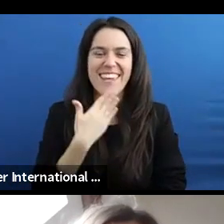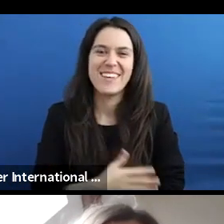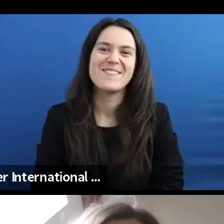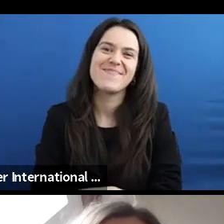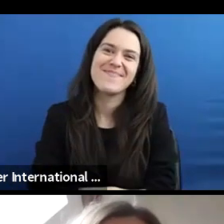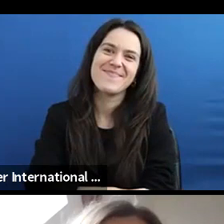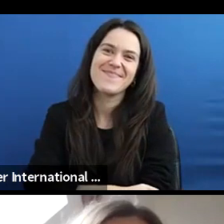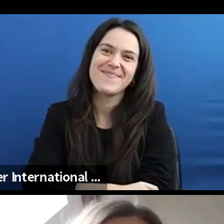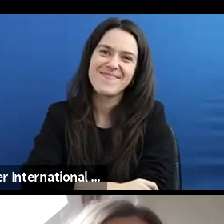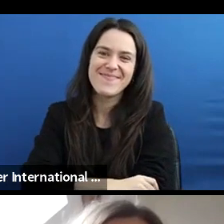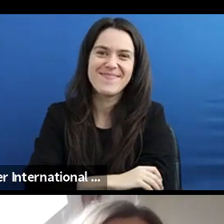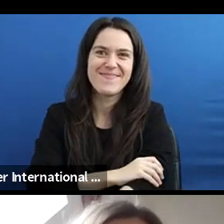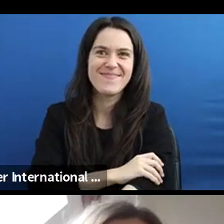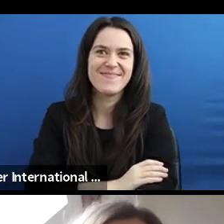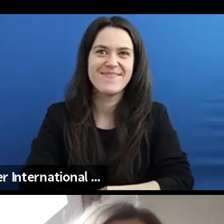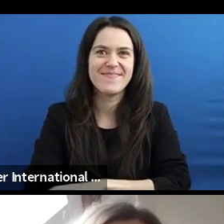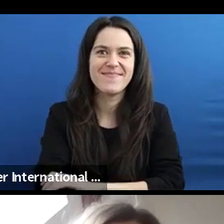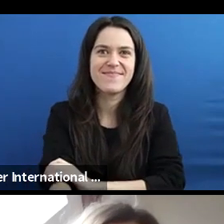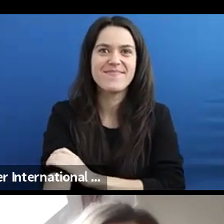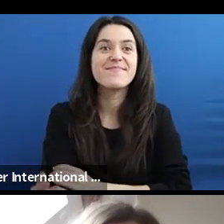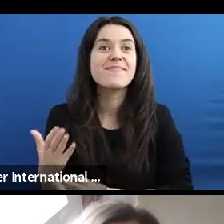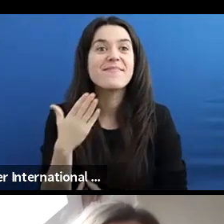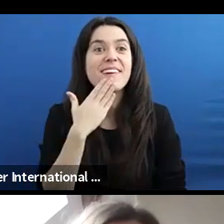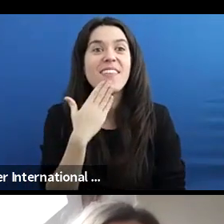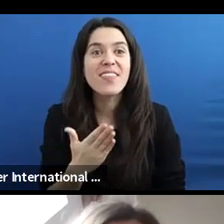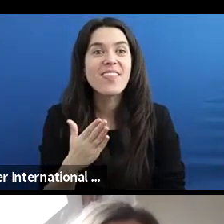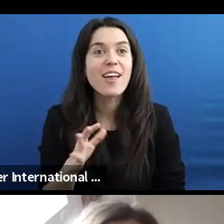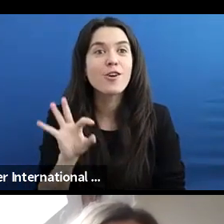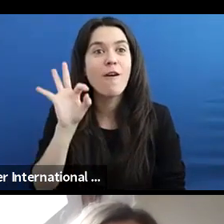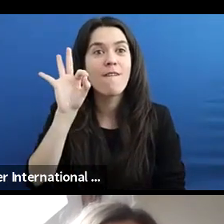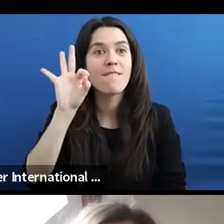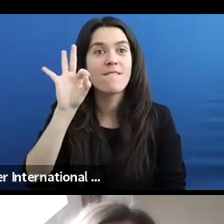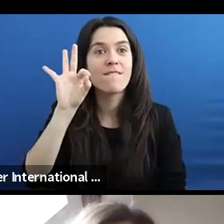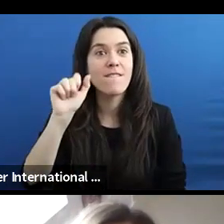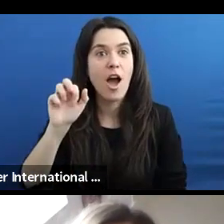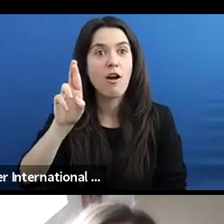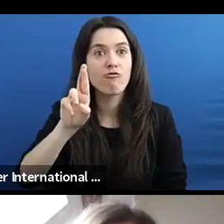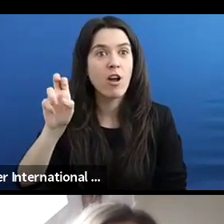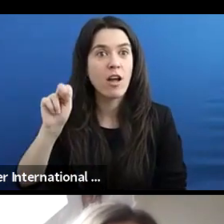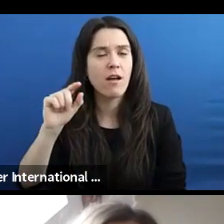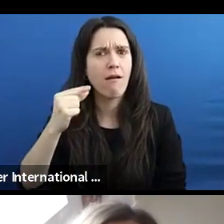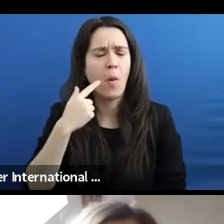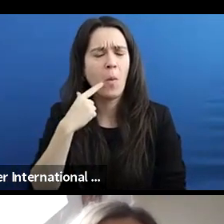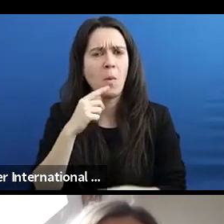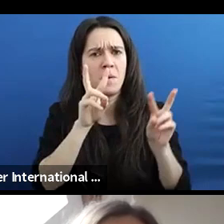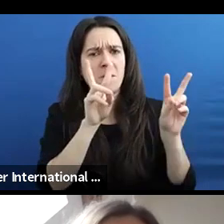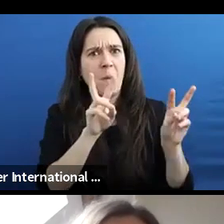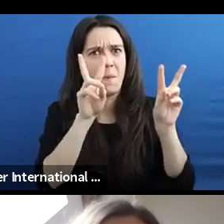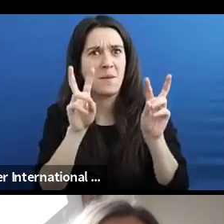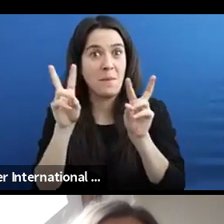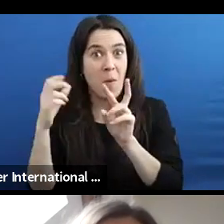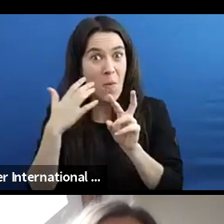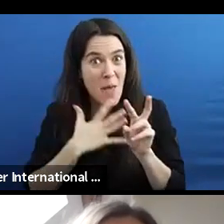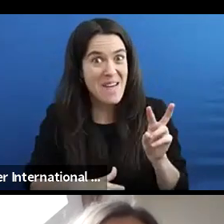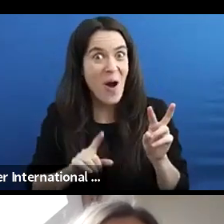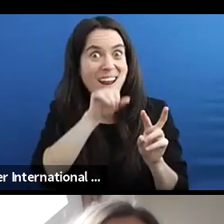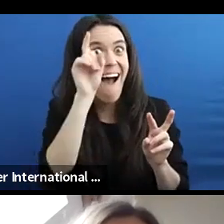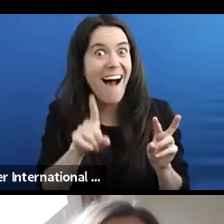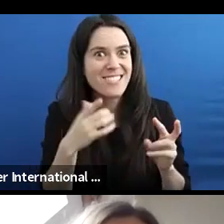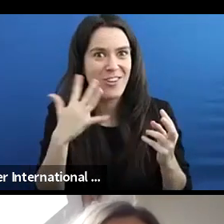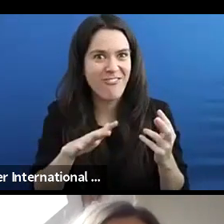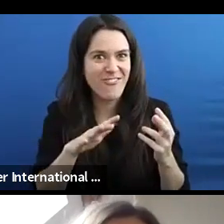Thank you very much, Madame Farreng. You touched upon quite a lot of issues that we actually wanted to ask you. So